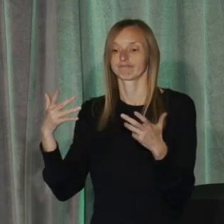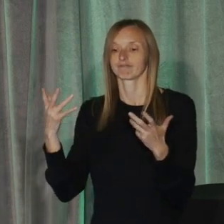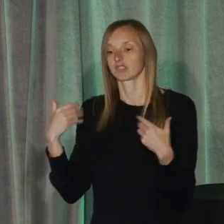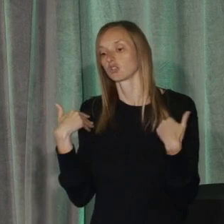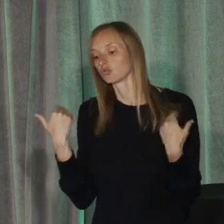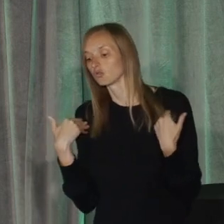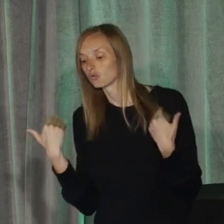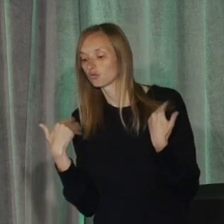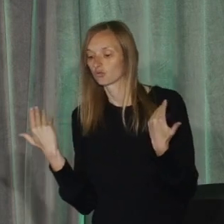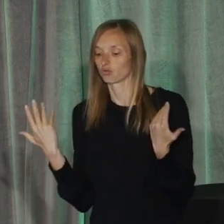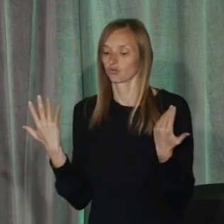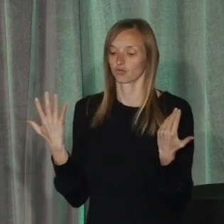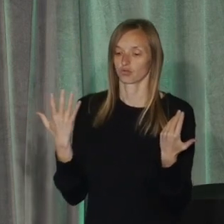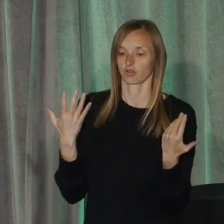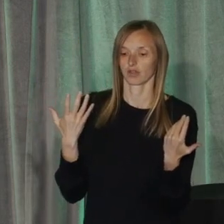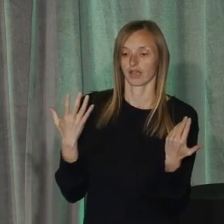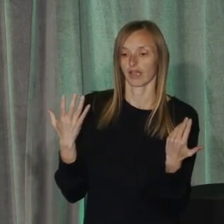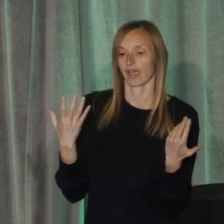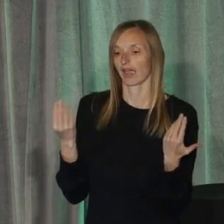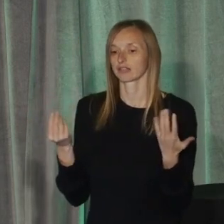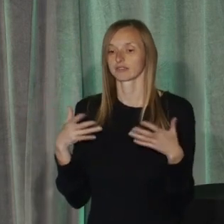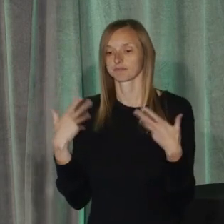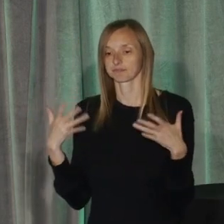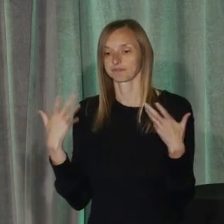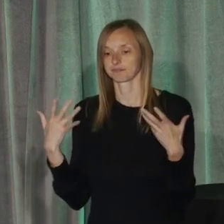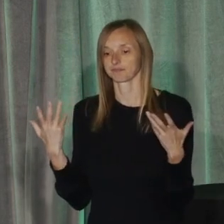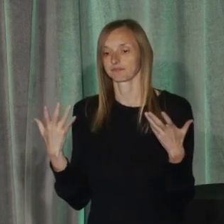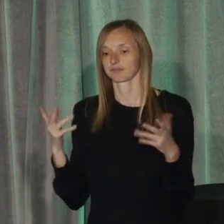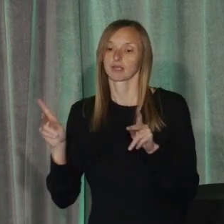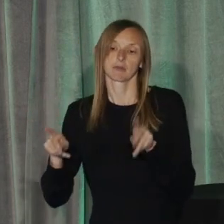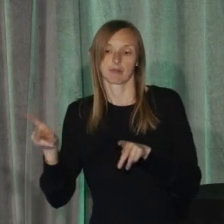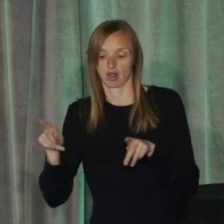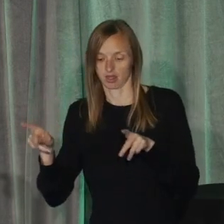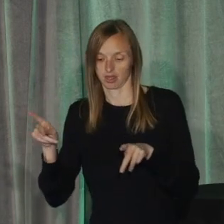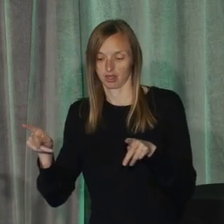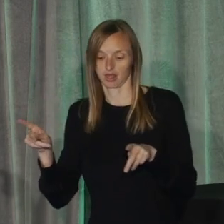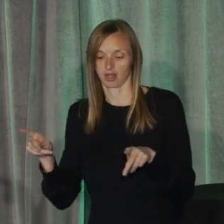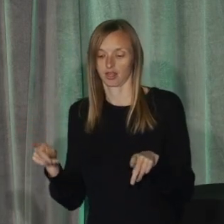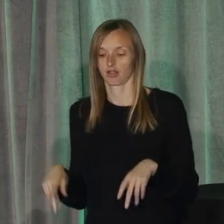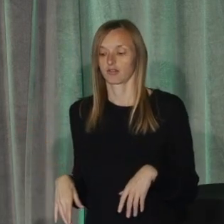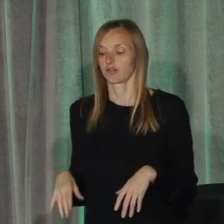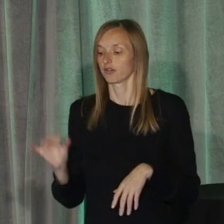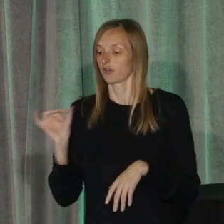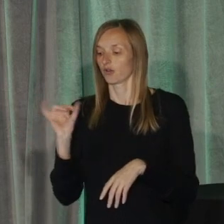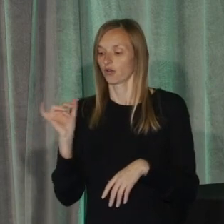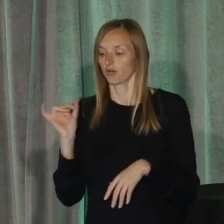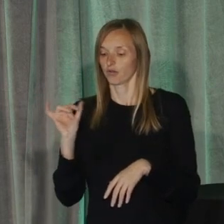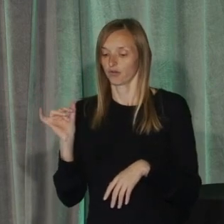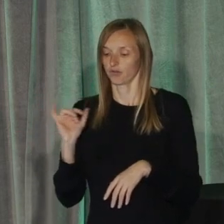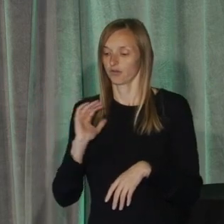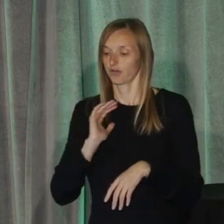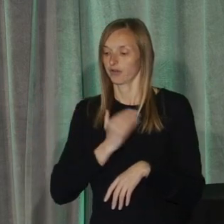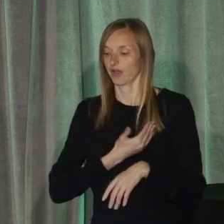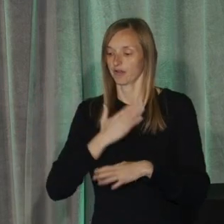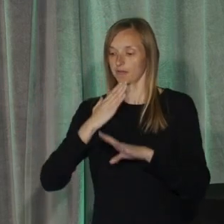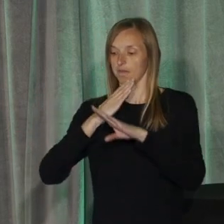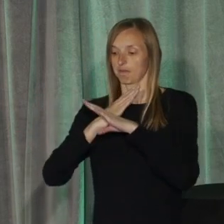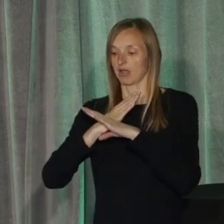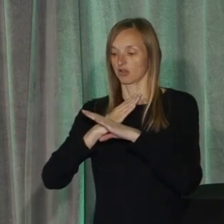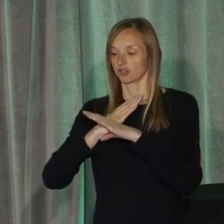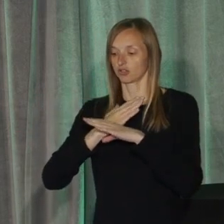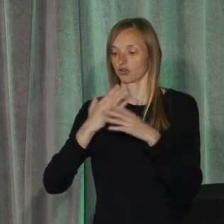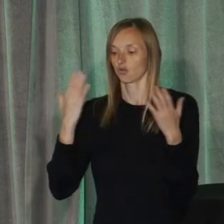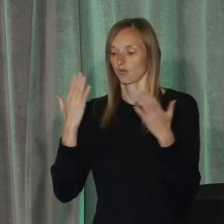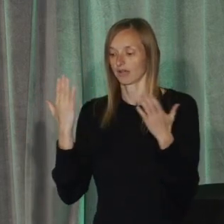youth and small and the people. So also, as our barrier we're facing is first